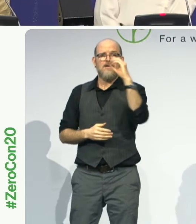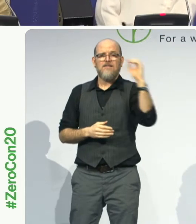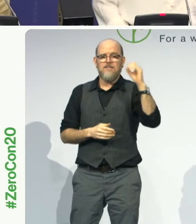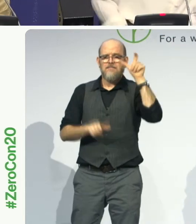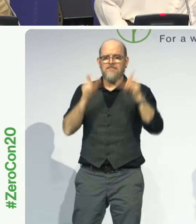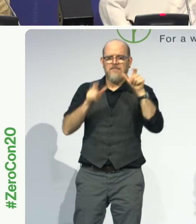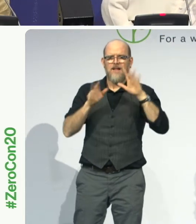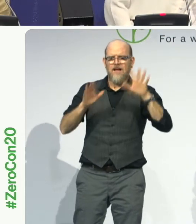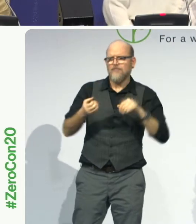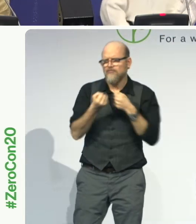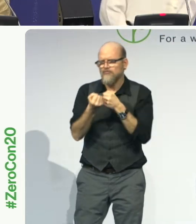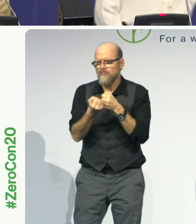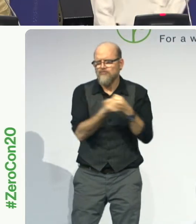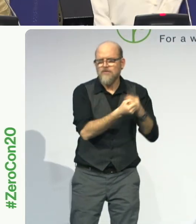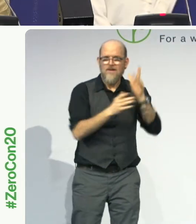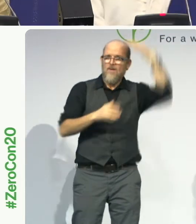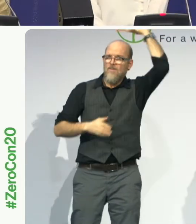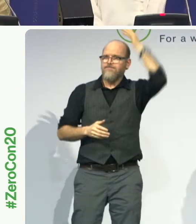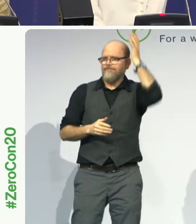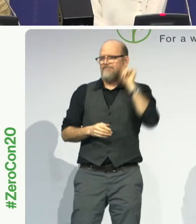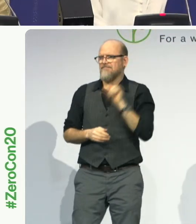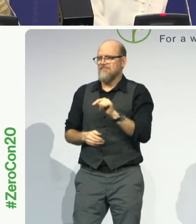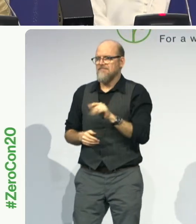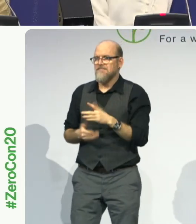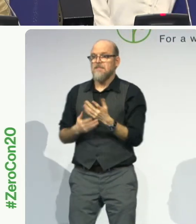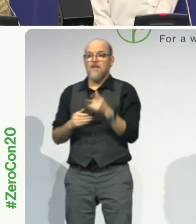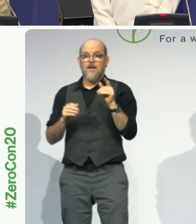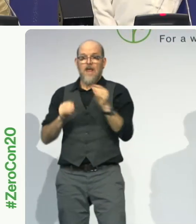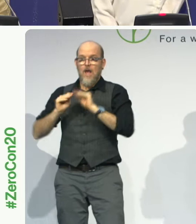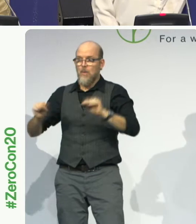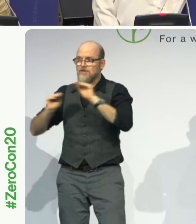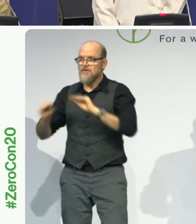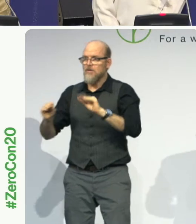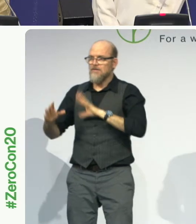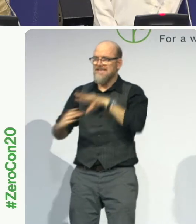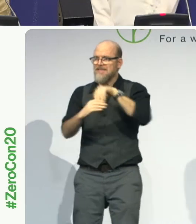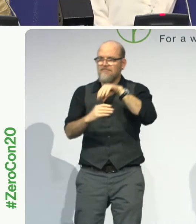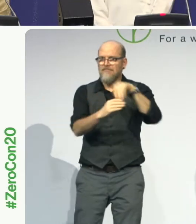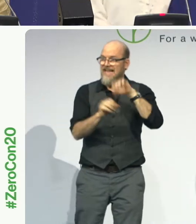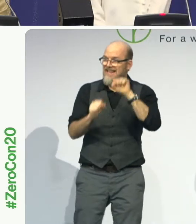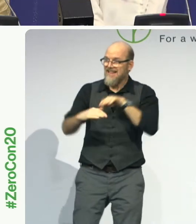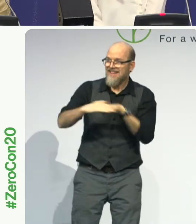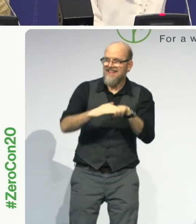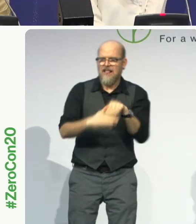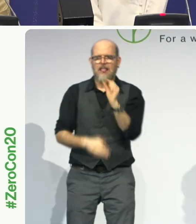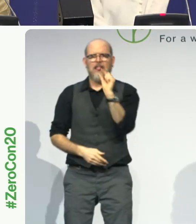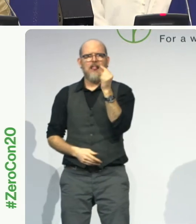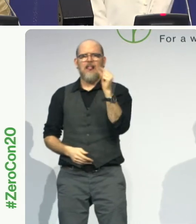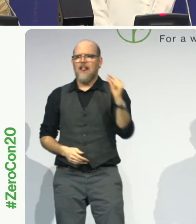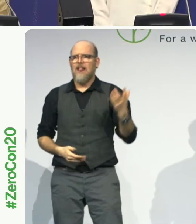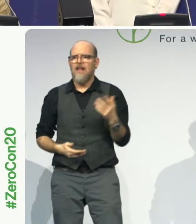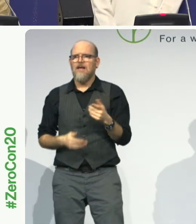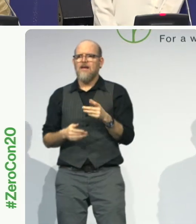So educational opportunities are limited in the indigenous Sotujil-speaking community of Santiago de Titlan, and for students with disabilities,